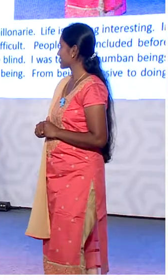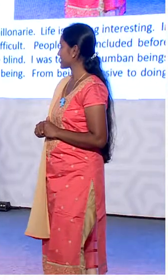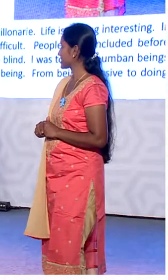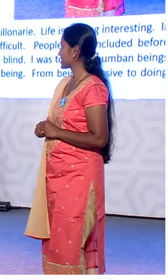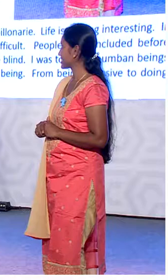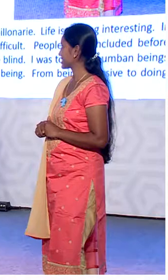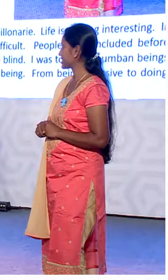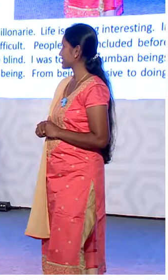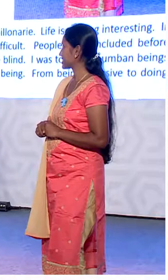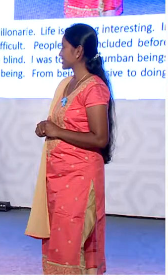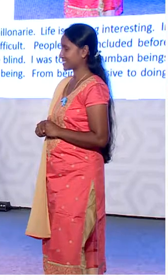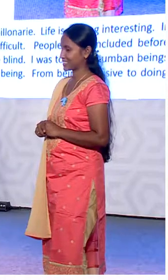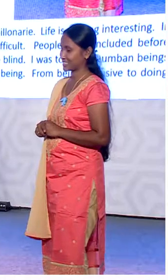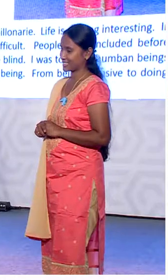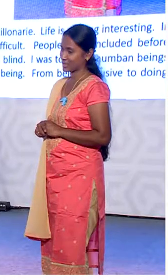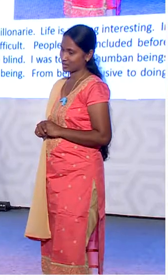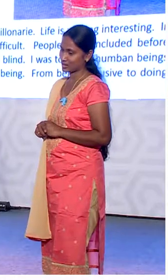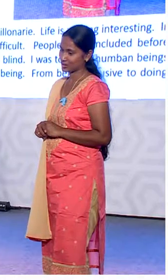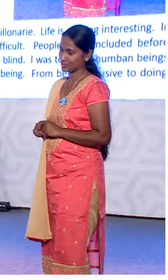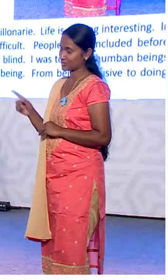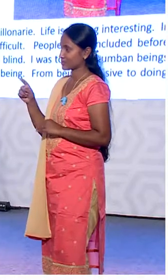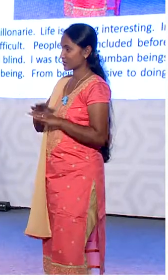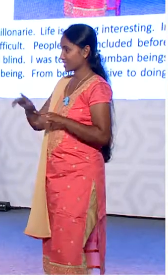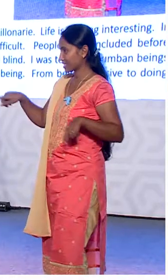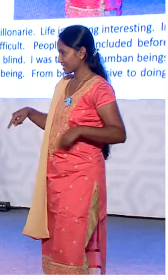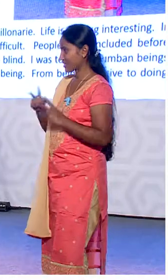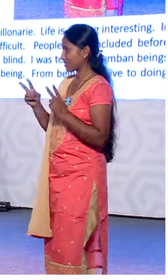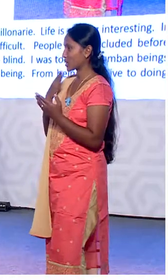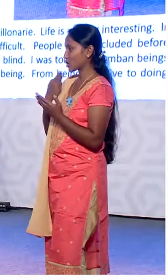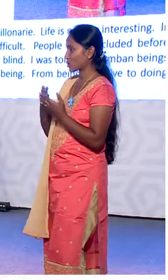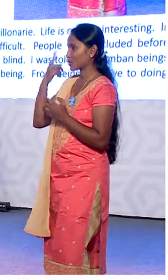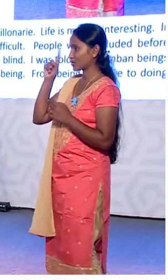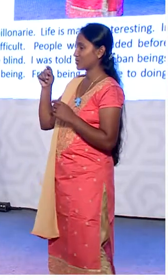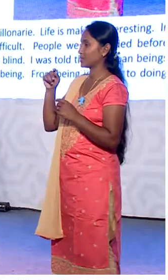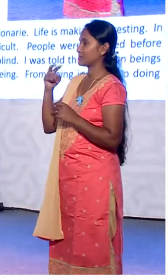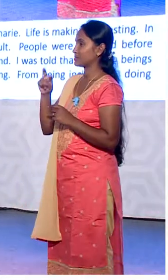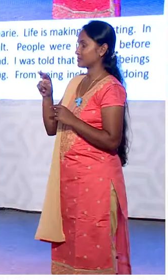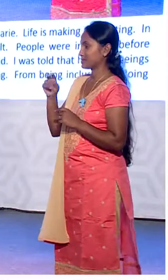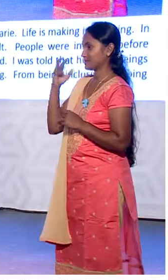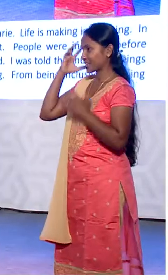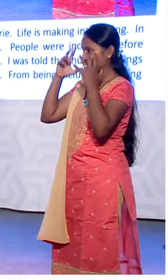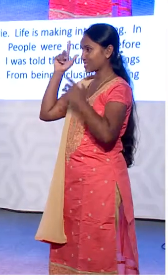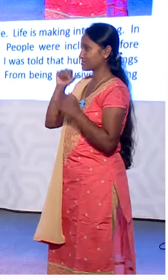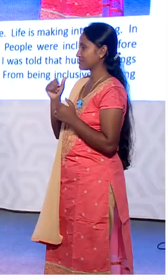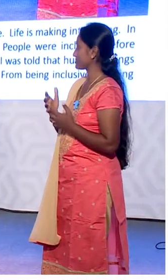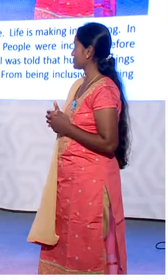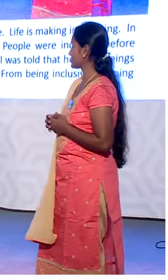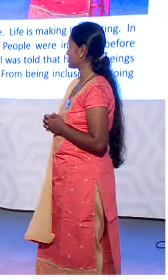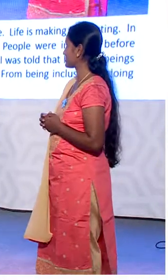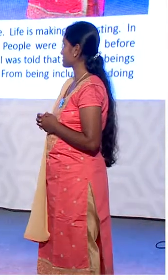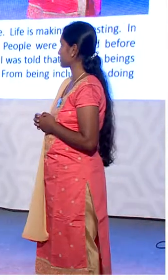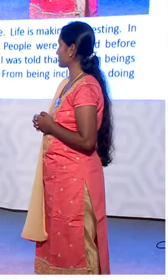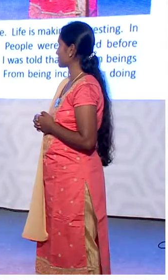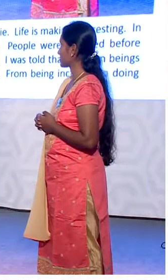was done by Robert Mugabe. They asked him, sir, you were on power when Mandela was a guerrilla fighter. He